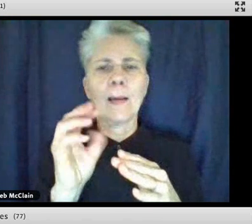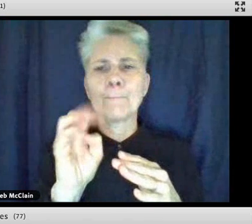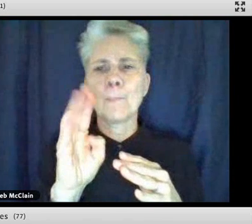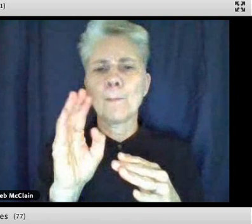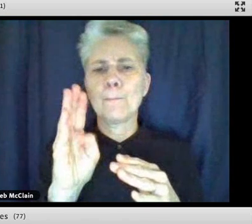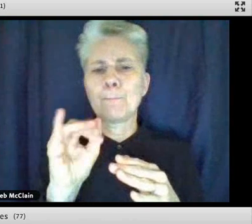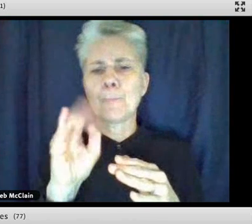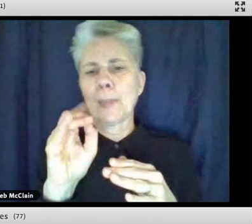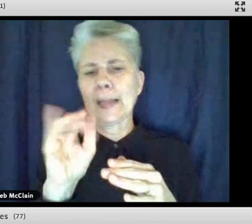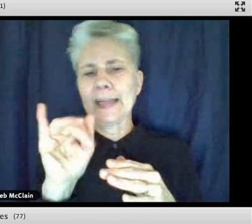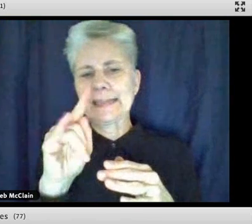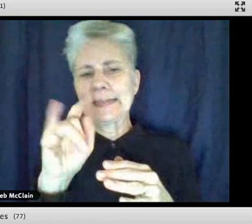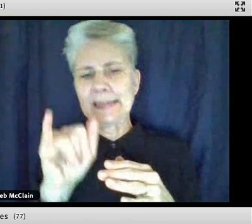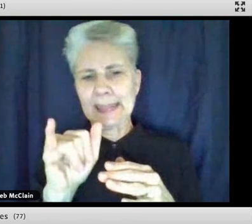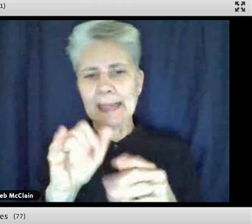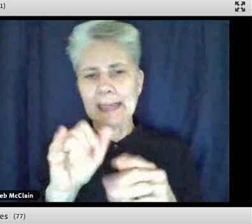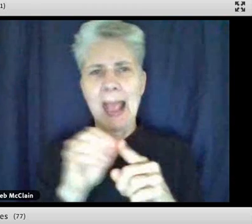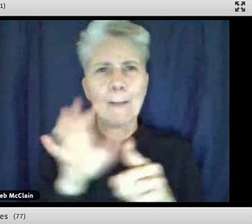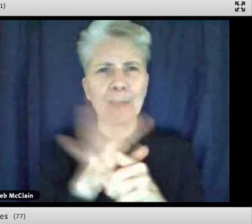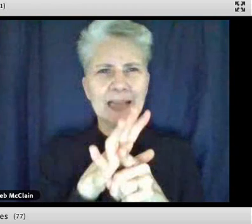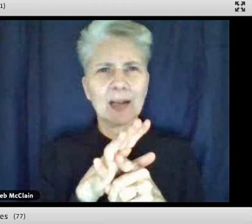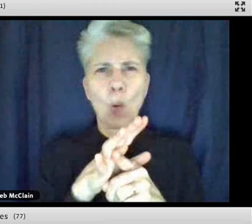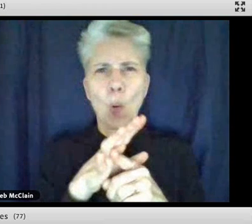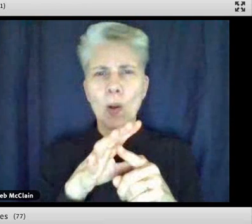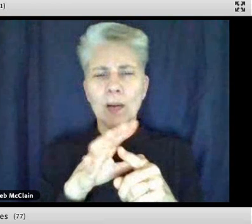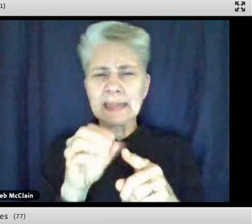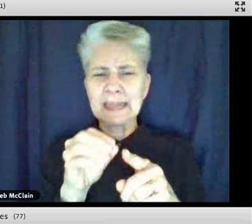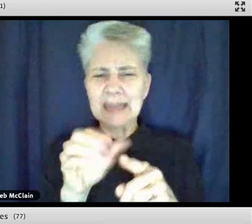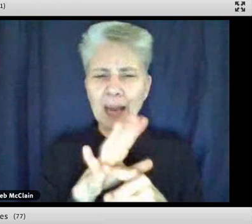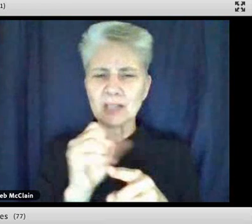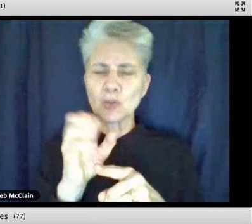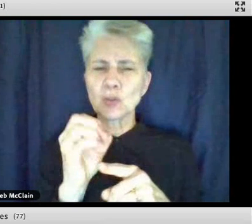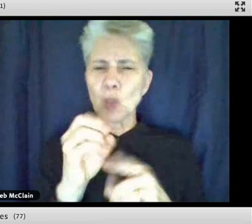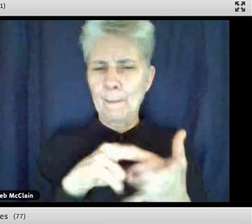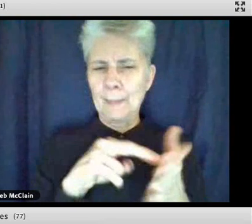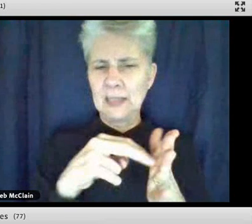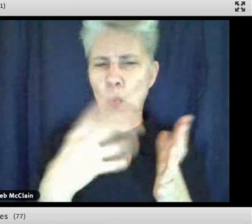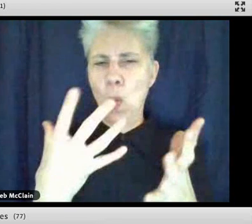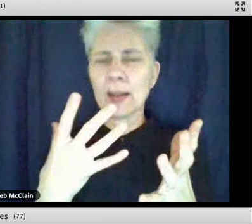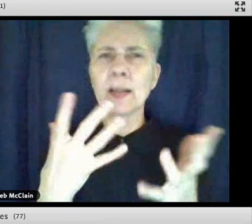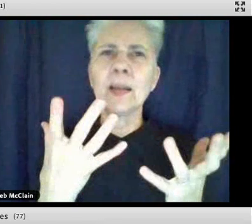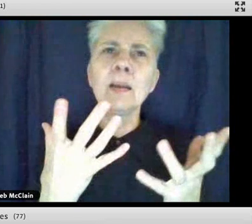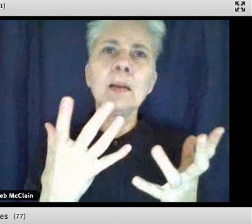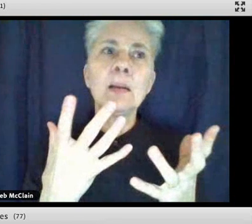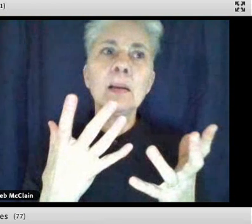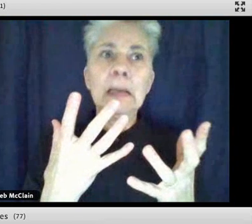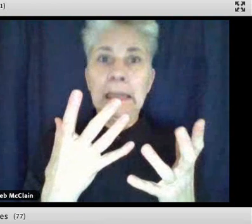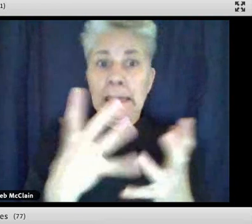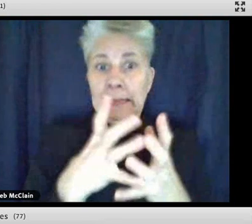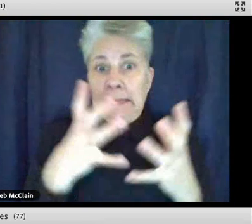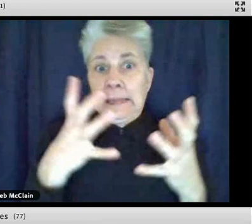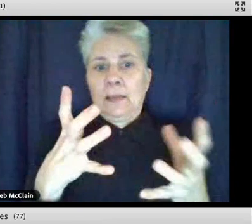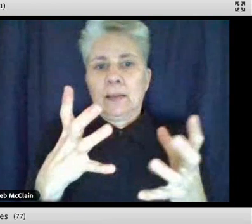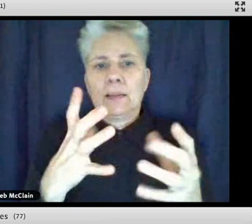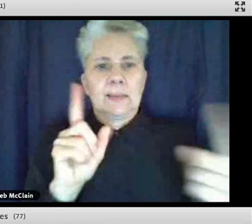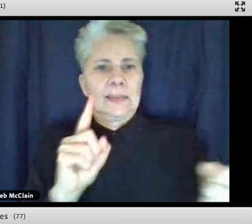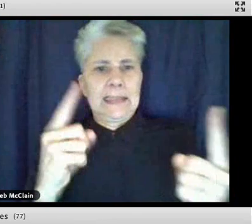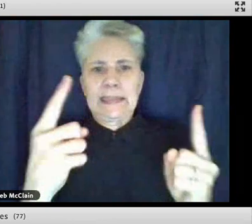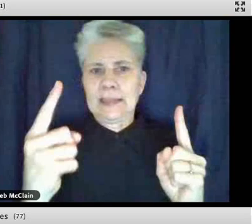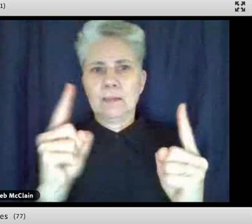high morbidity epidemic or contamination. And so what this means is it's substantial. Social